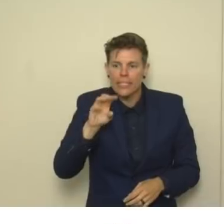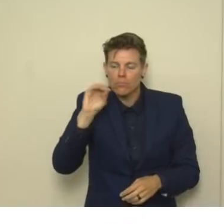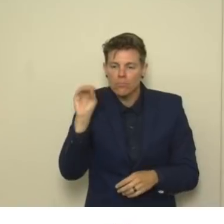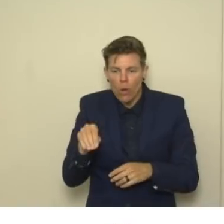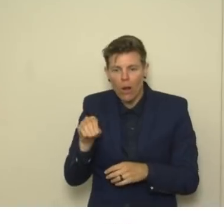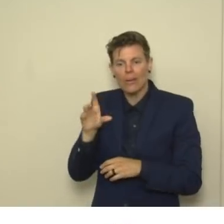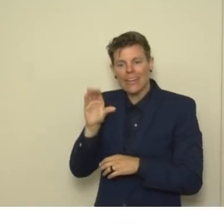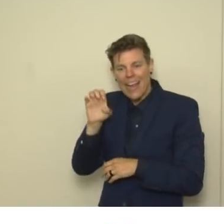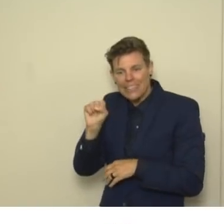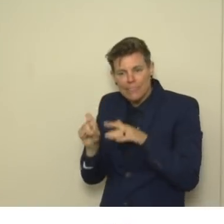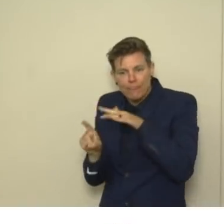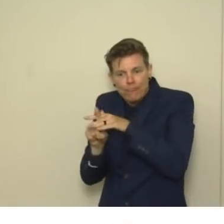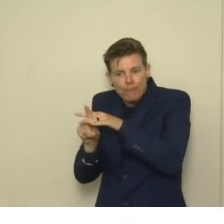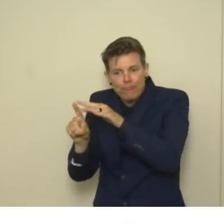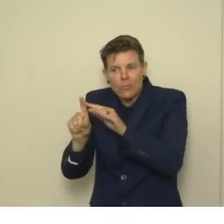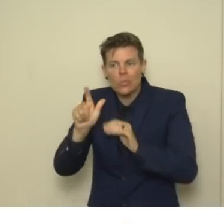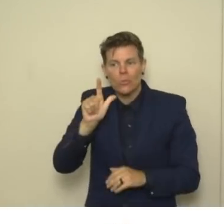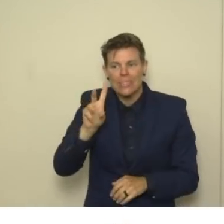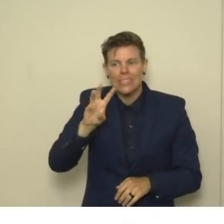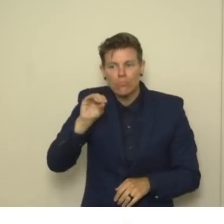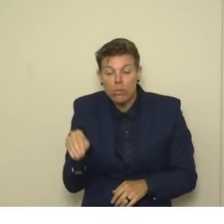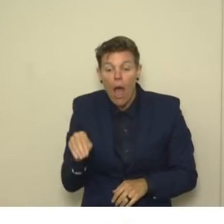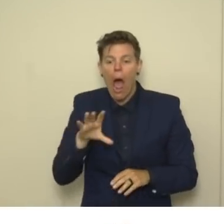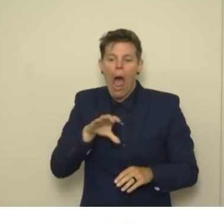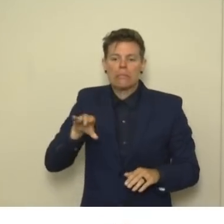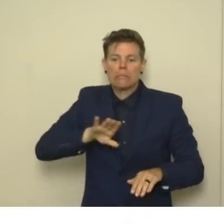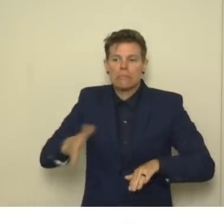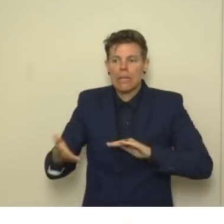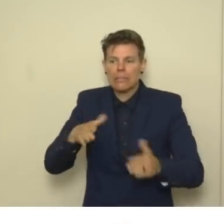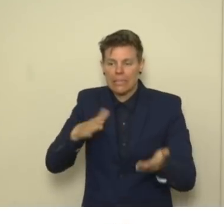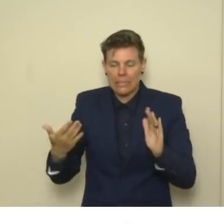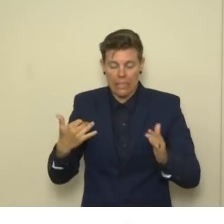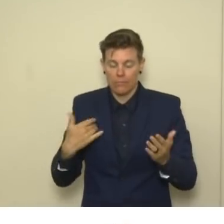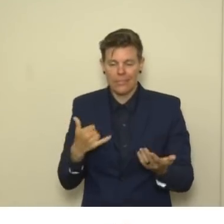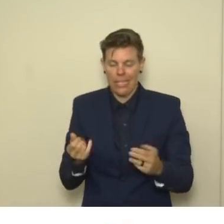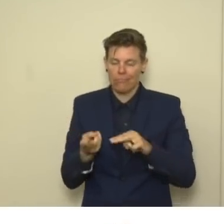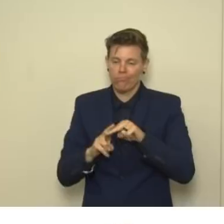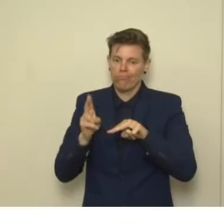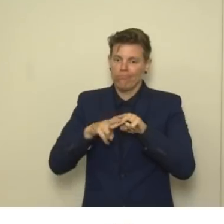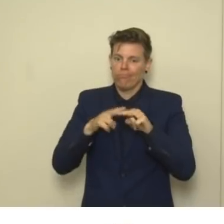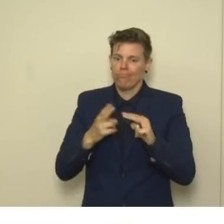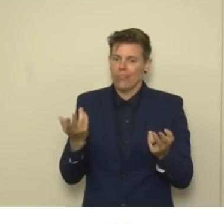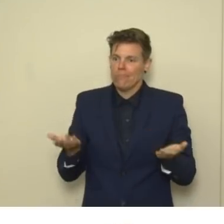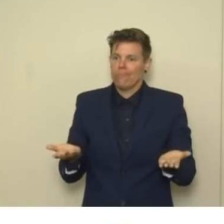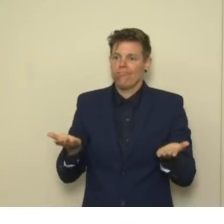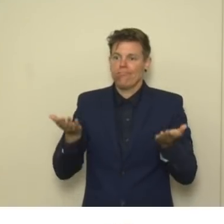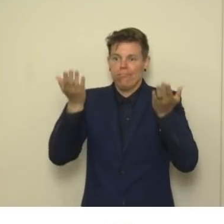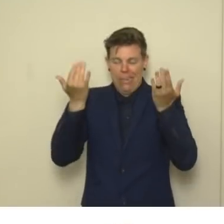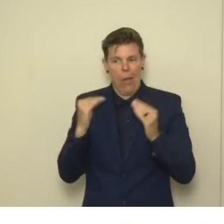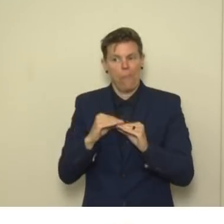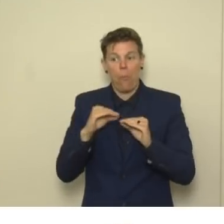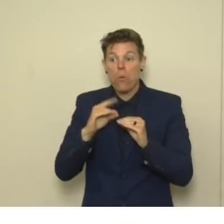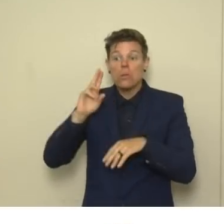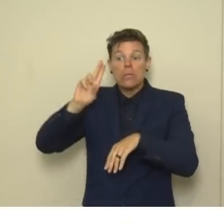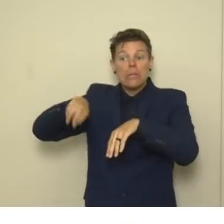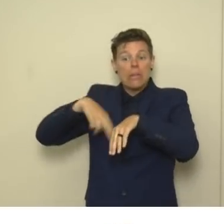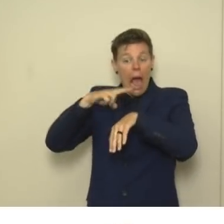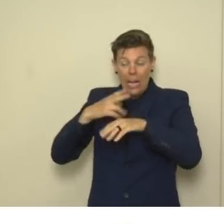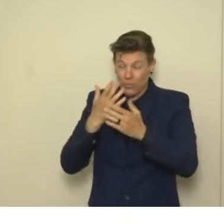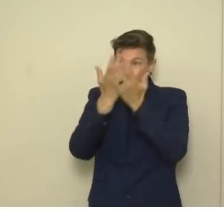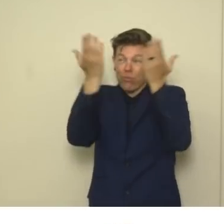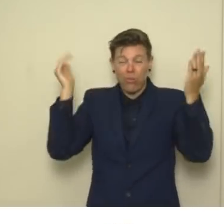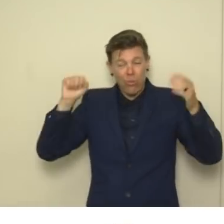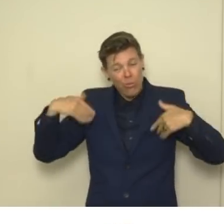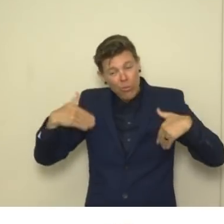increasing. This is a national tragedy, and it's all related to the fact that we don't have a federal